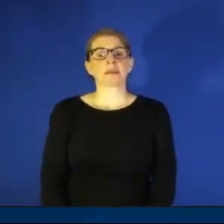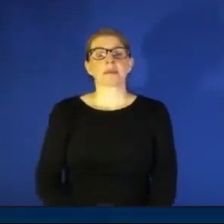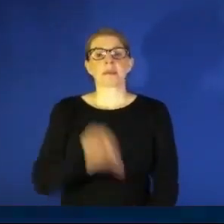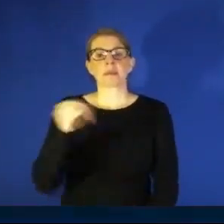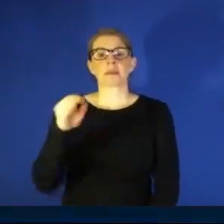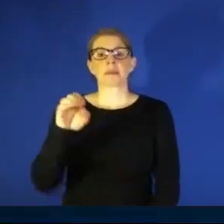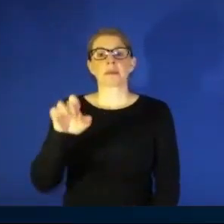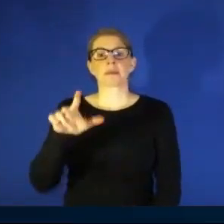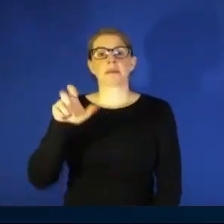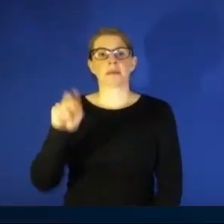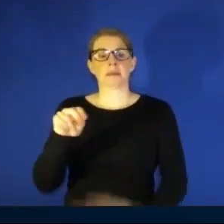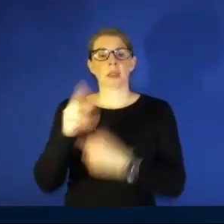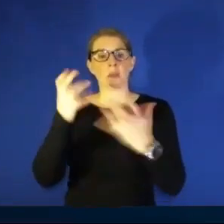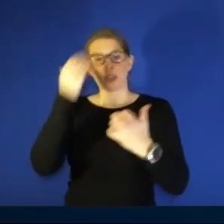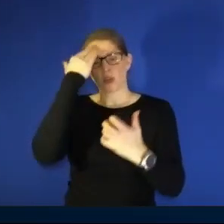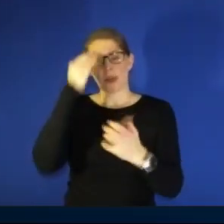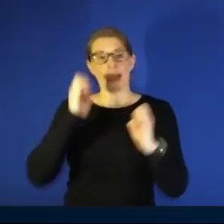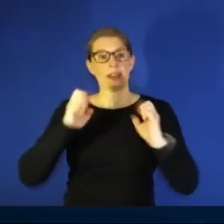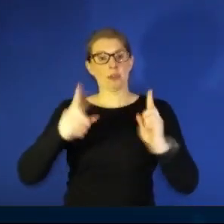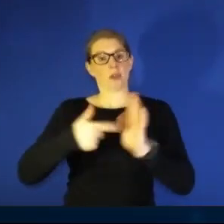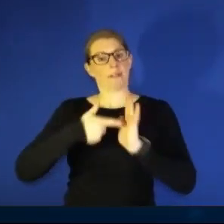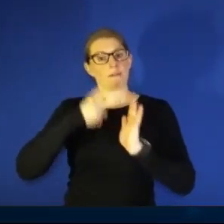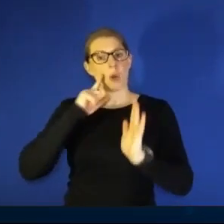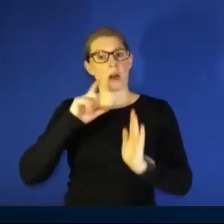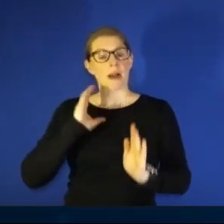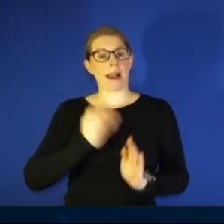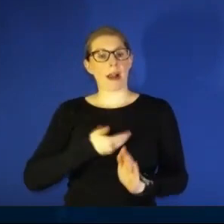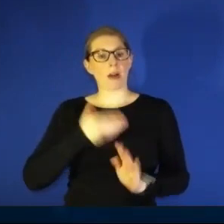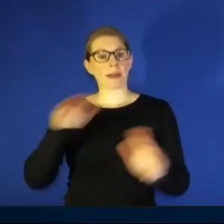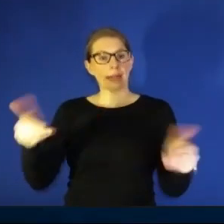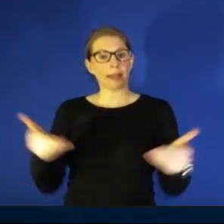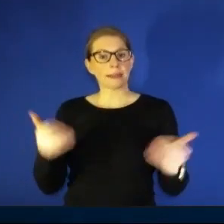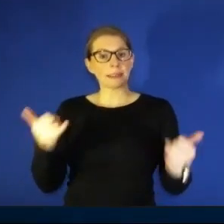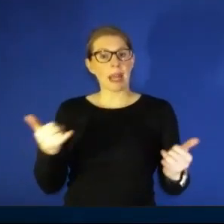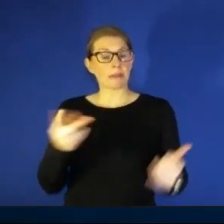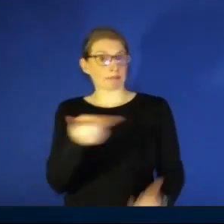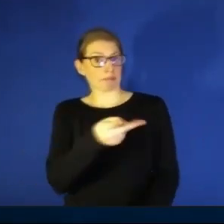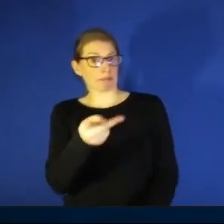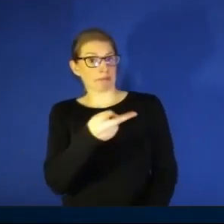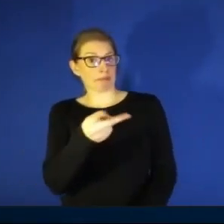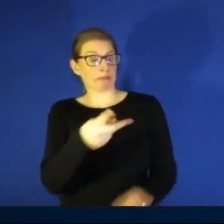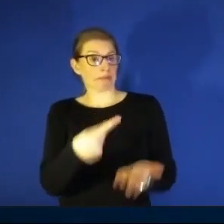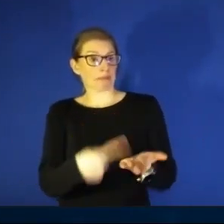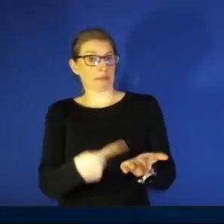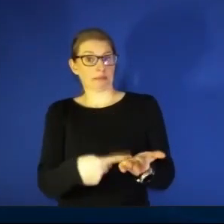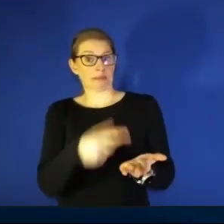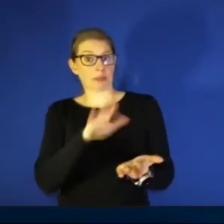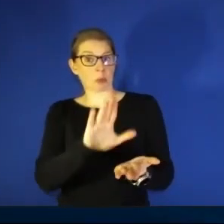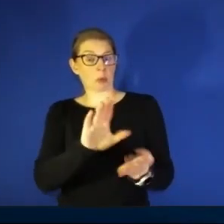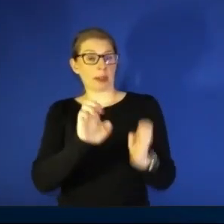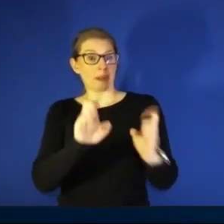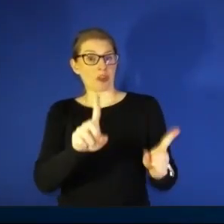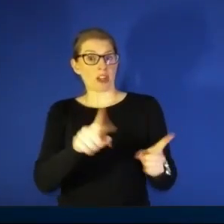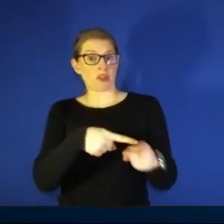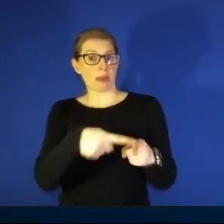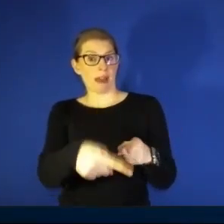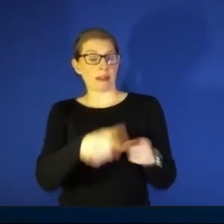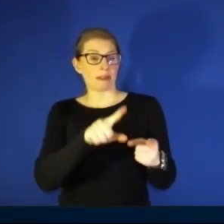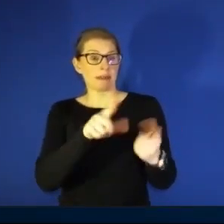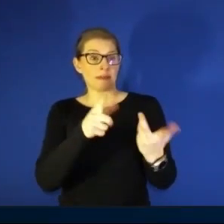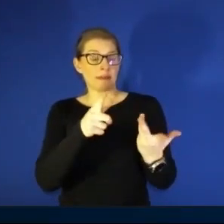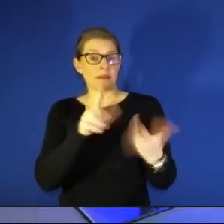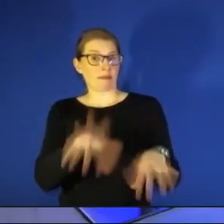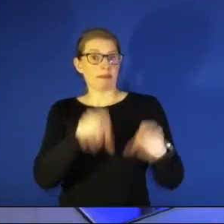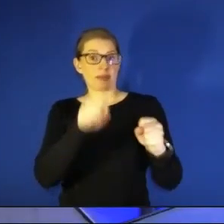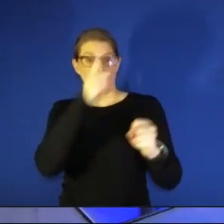know what education was required for our guests today. So maybe kind of tell us about your education path to get to being able to do this dream job